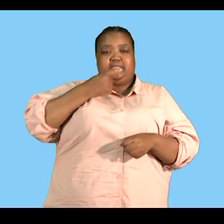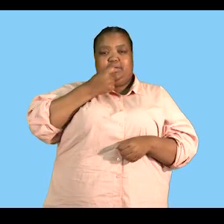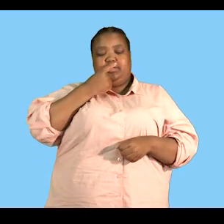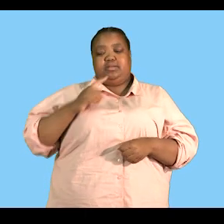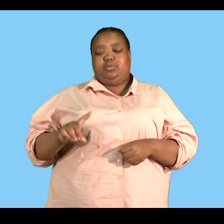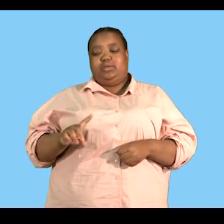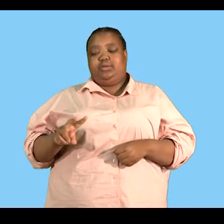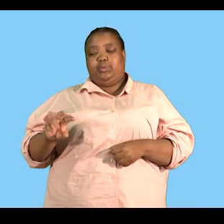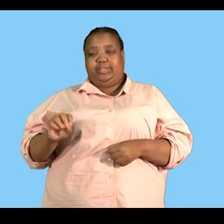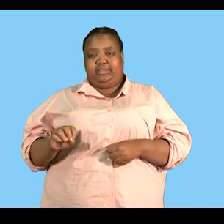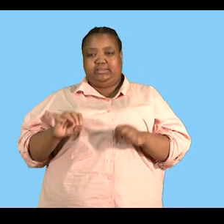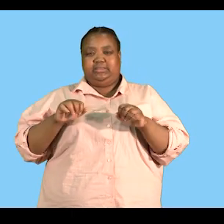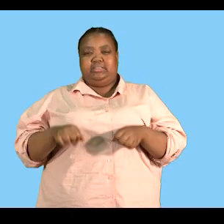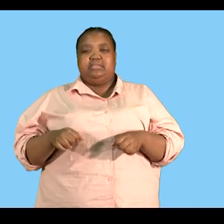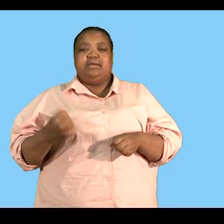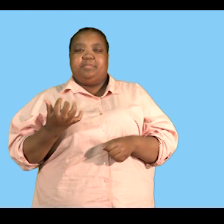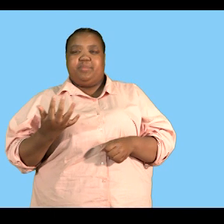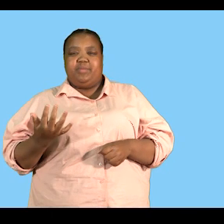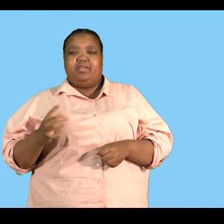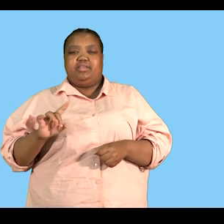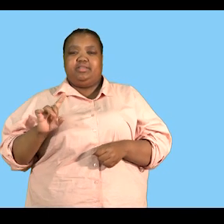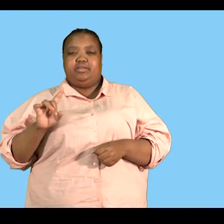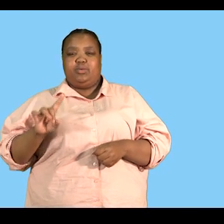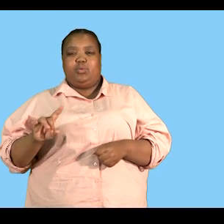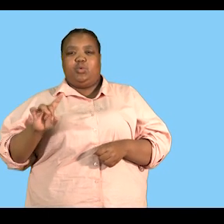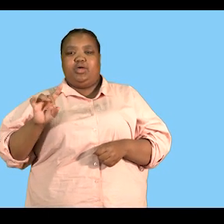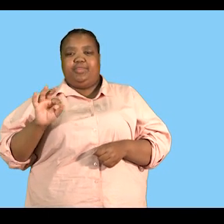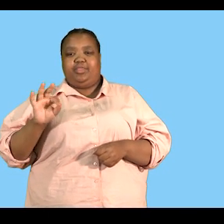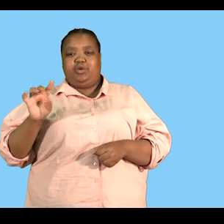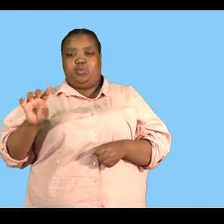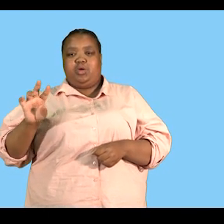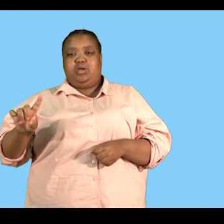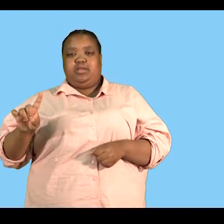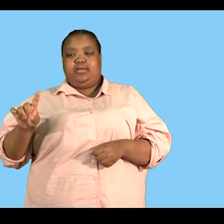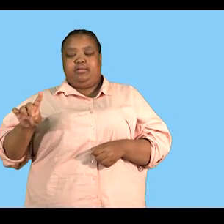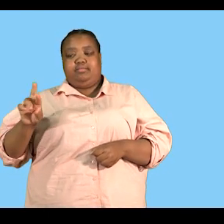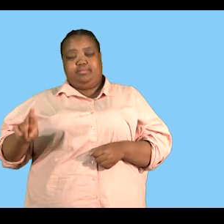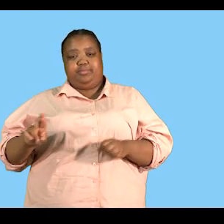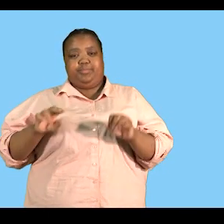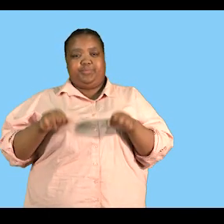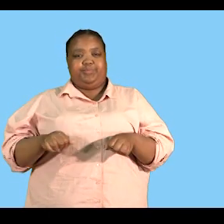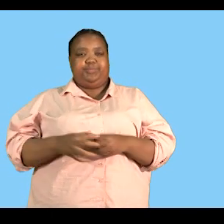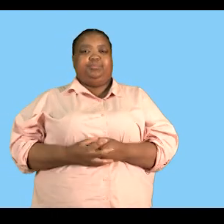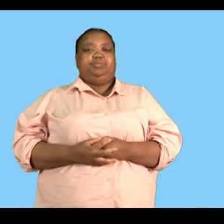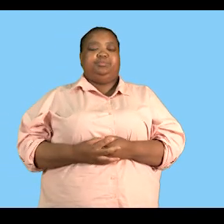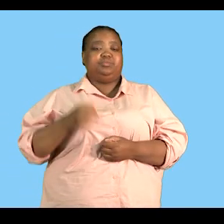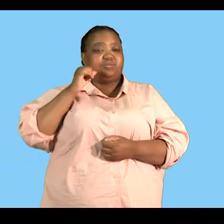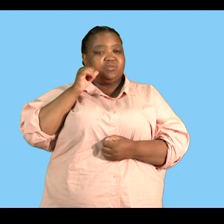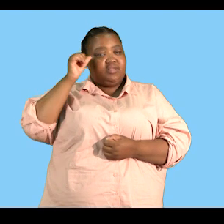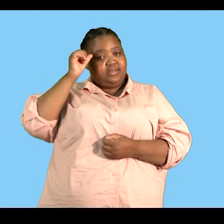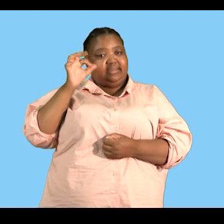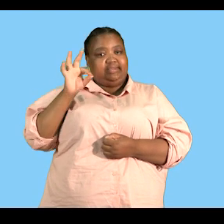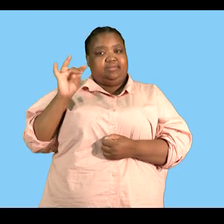is 131 Rand. And then, very importantly, because we always skip the notes, adults